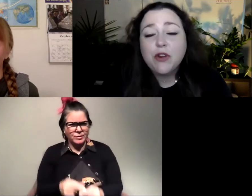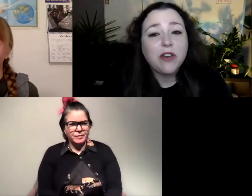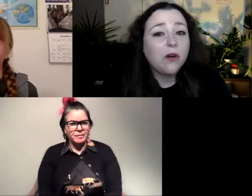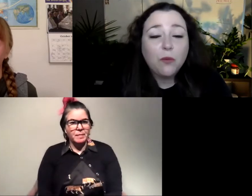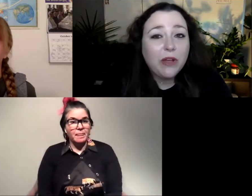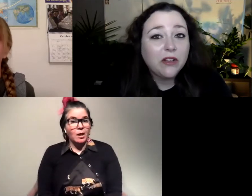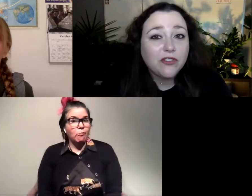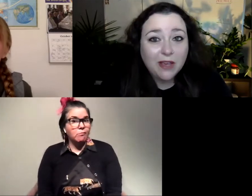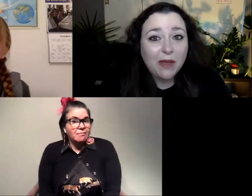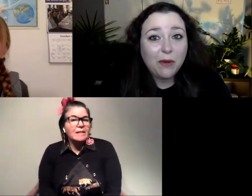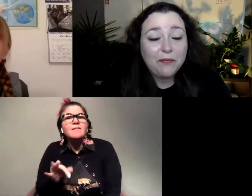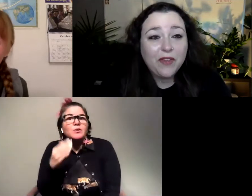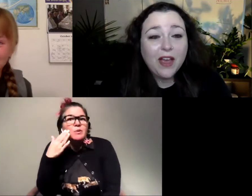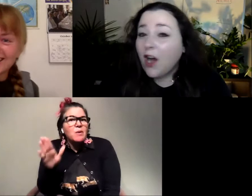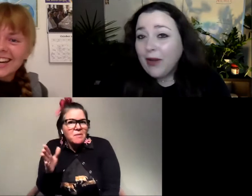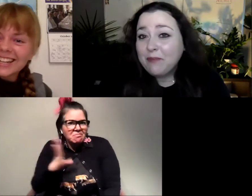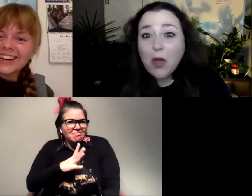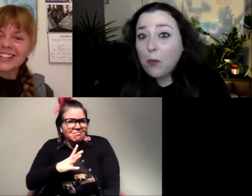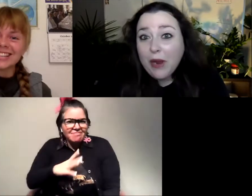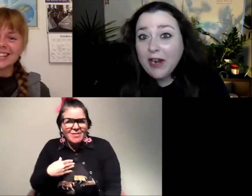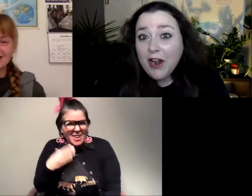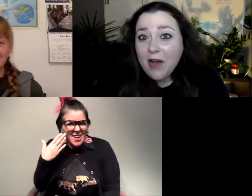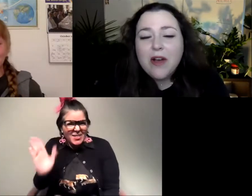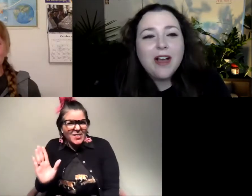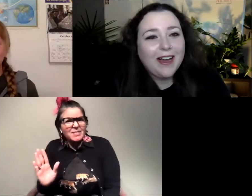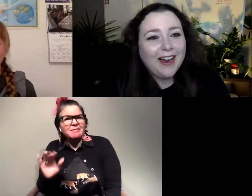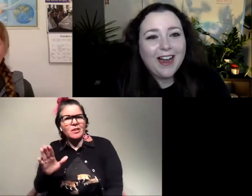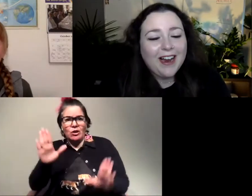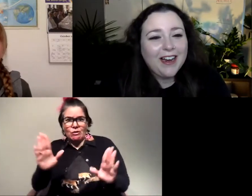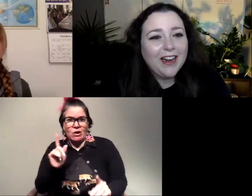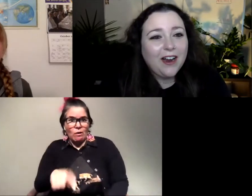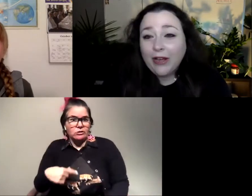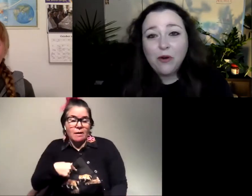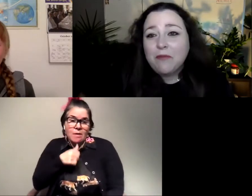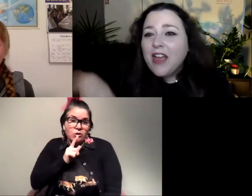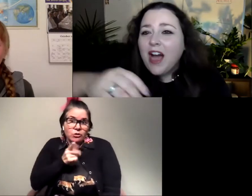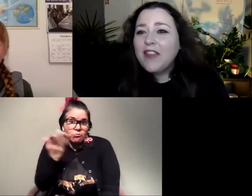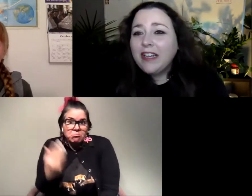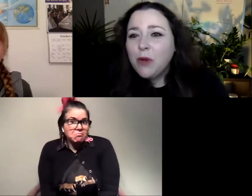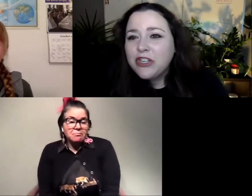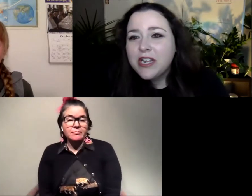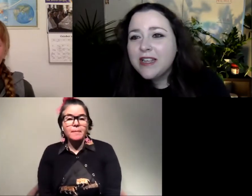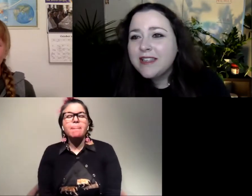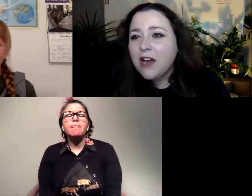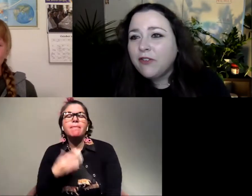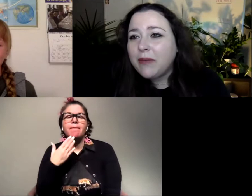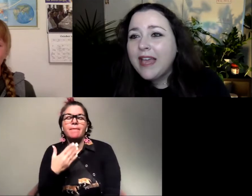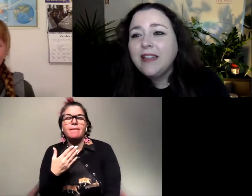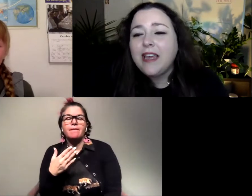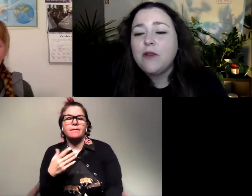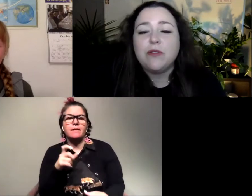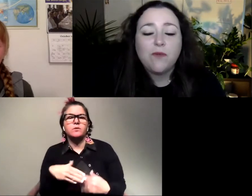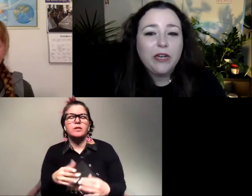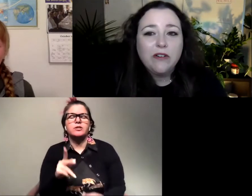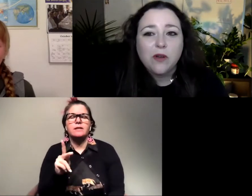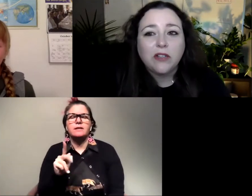If you don't know, I don't know. That's a great question. I'm not sure. Okay, cool. The next question is from